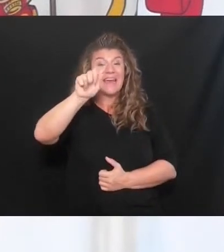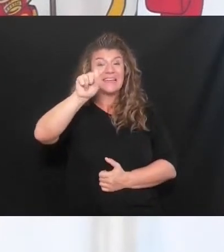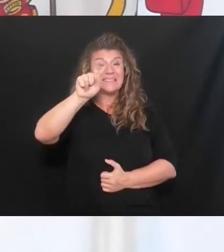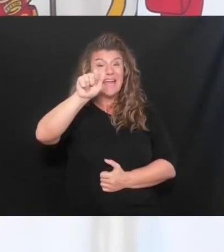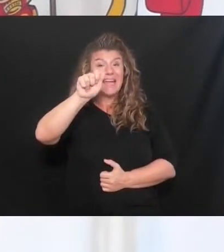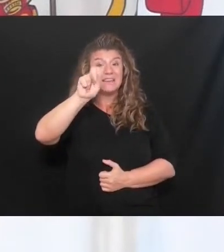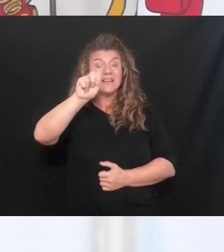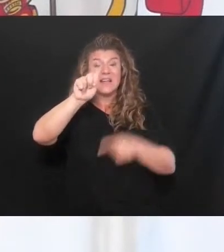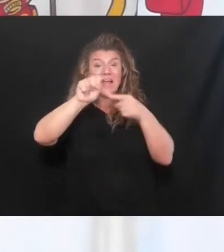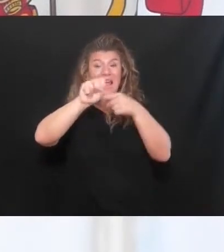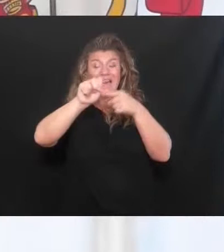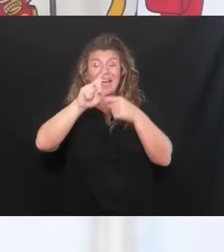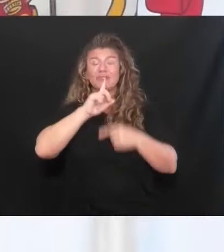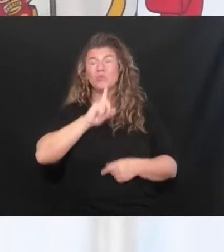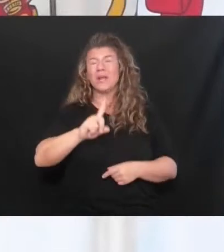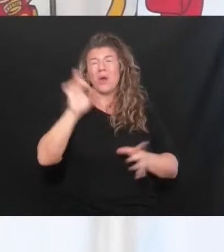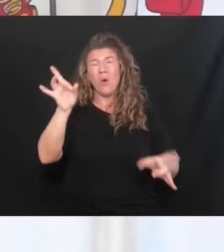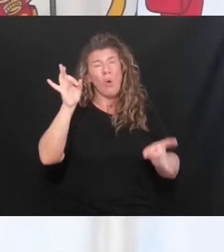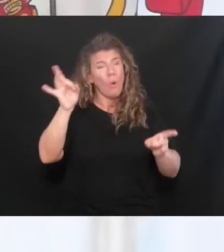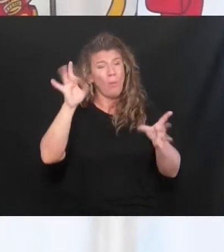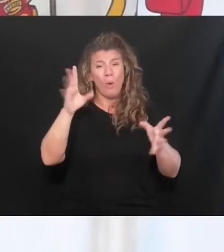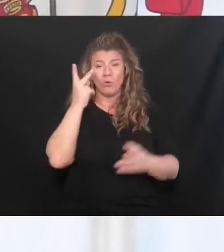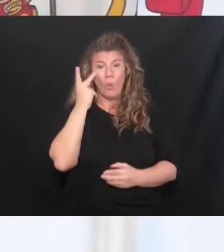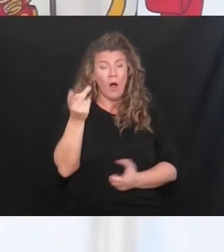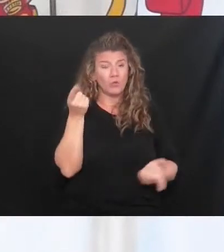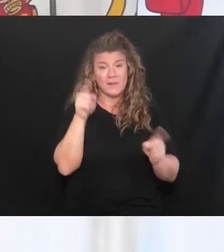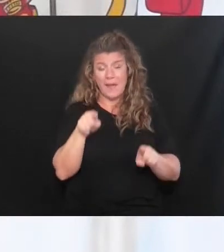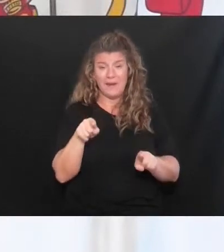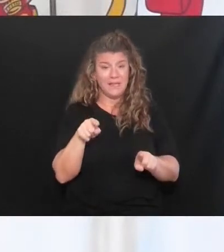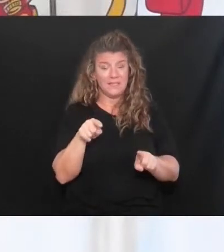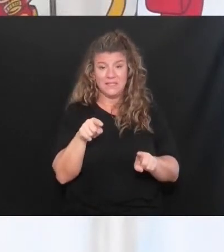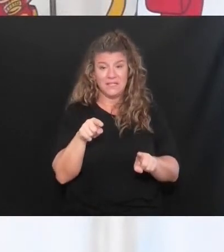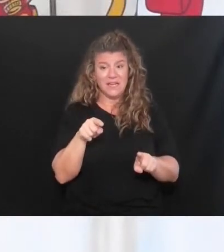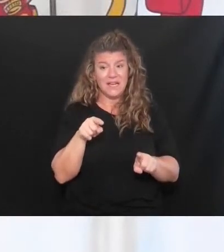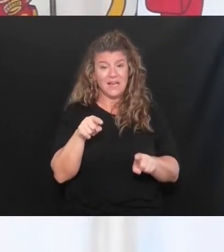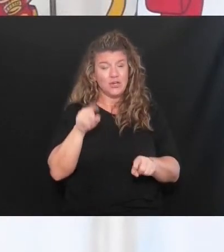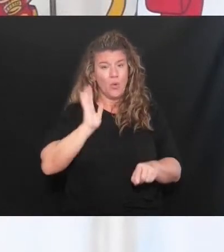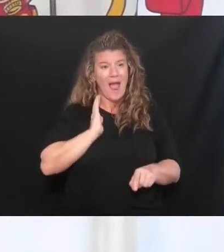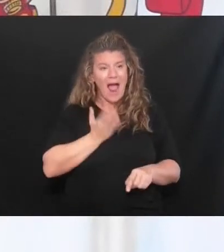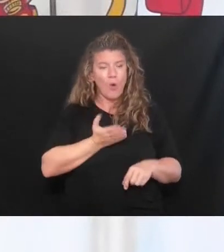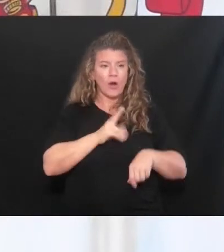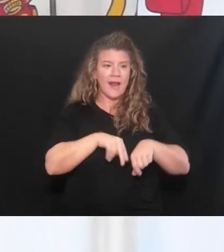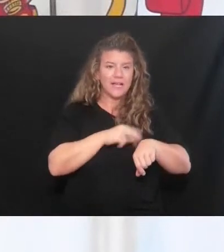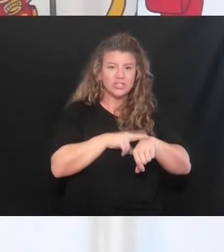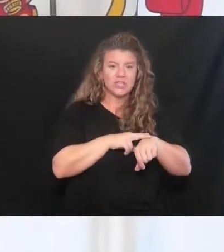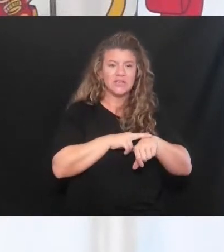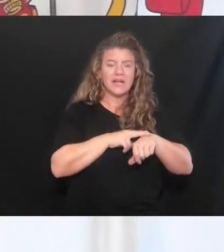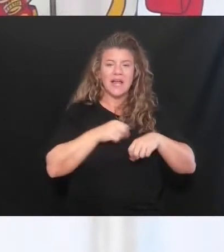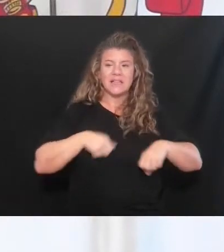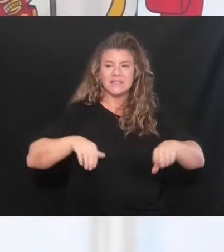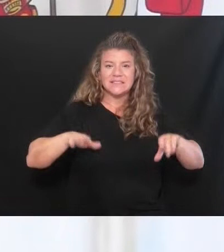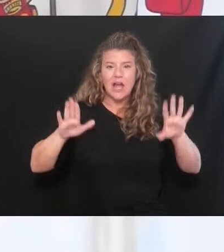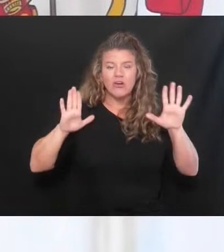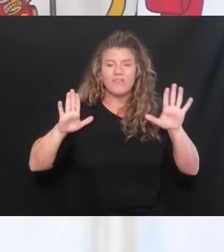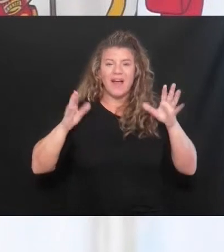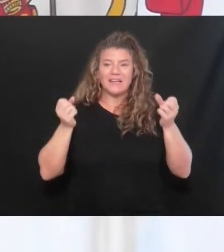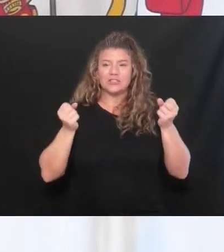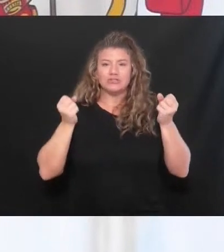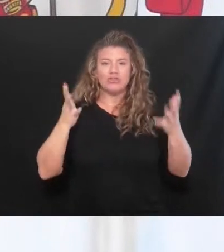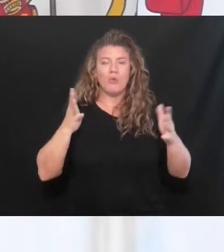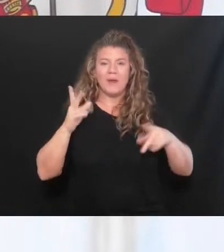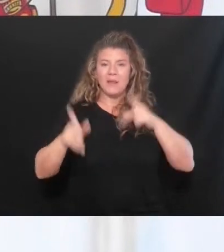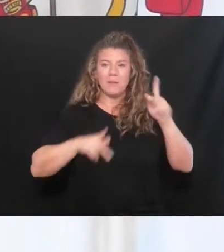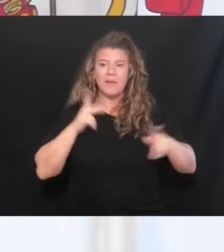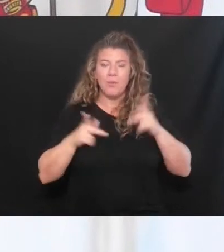is just horrible to watch what's happening to our nation and what all the sacrifice that so many